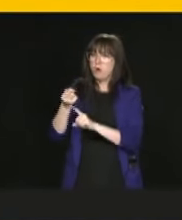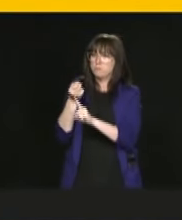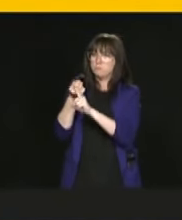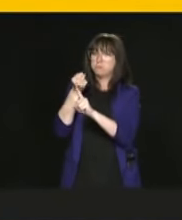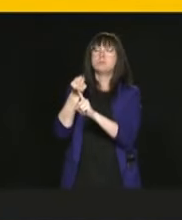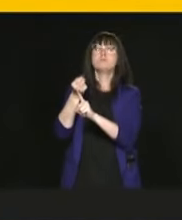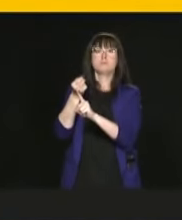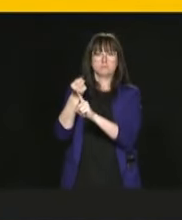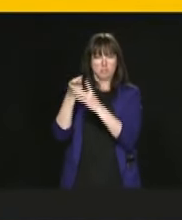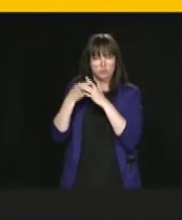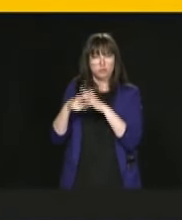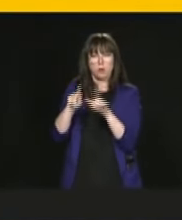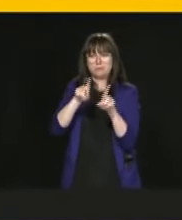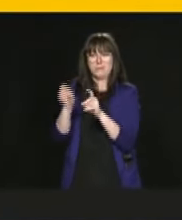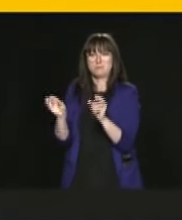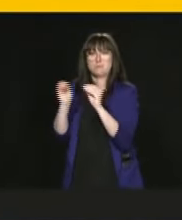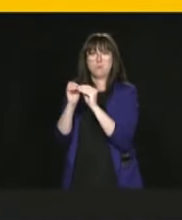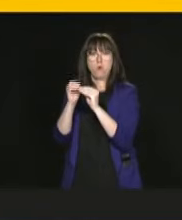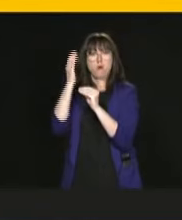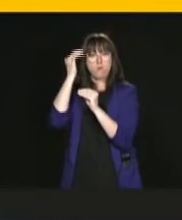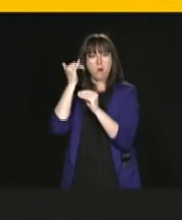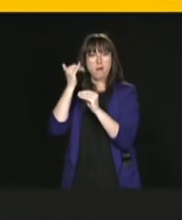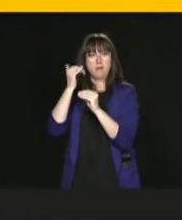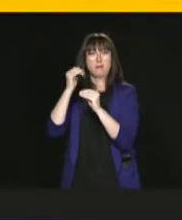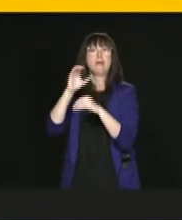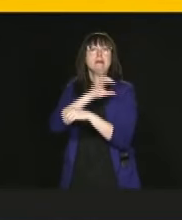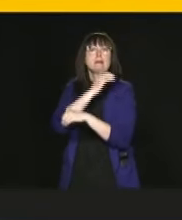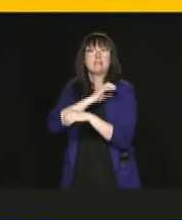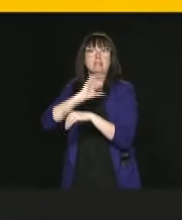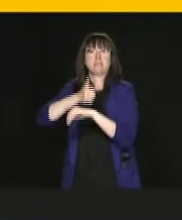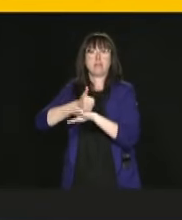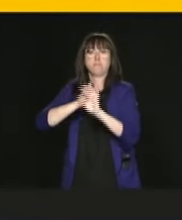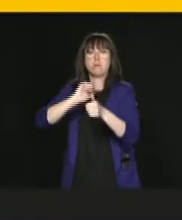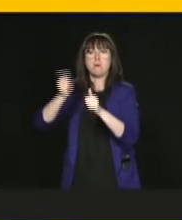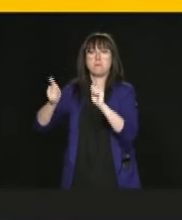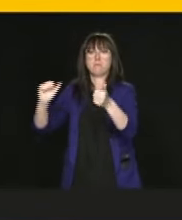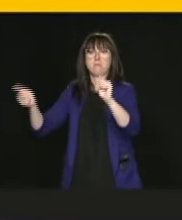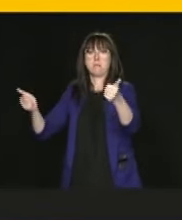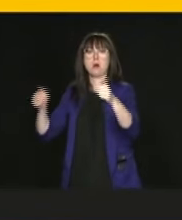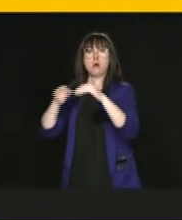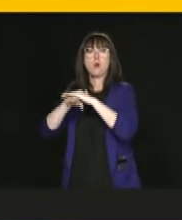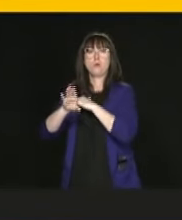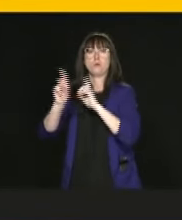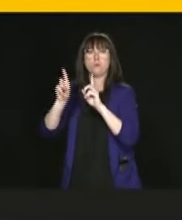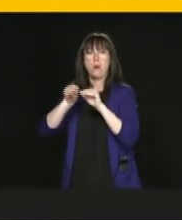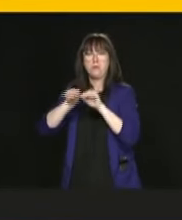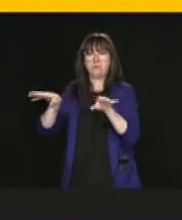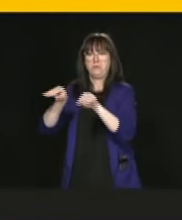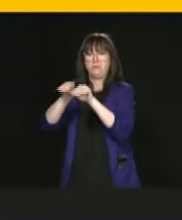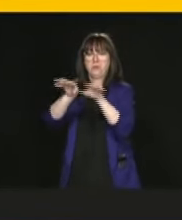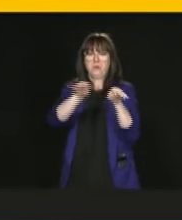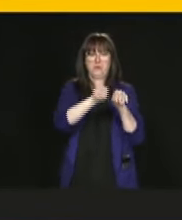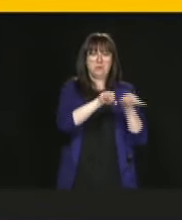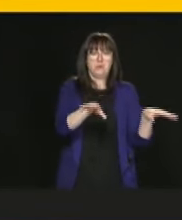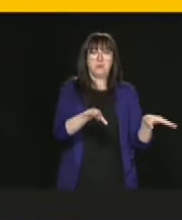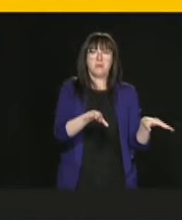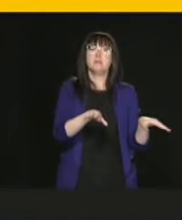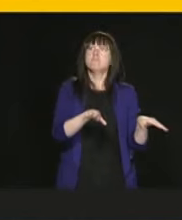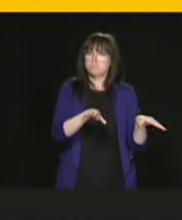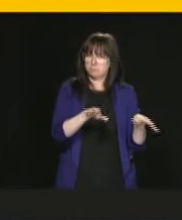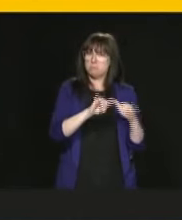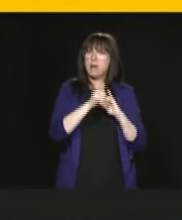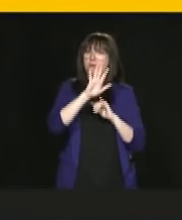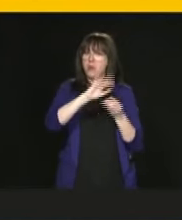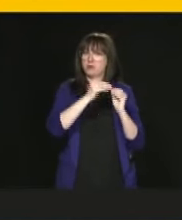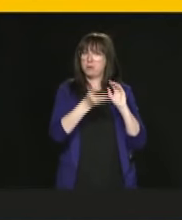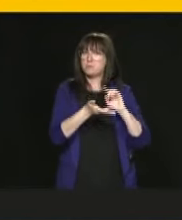mobilizing clinics to go into the hotspots. And that is how they are increasing their numbers. And